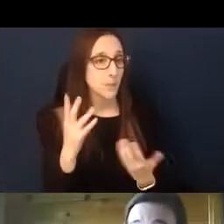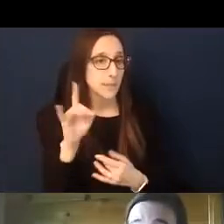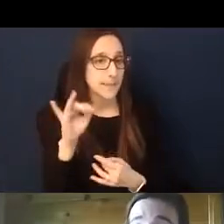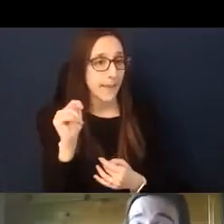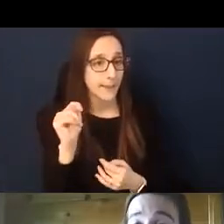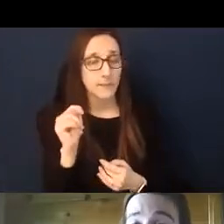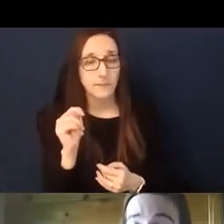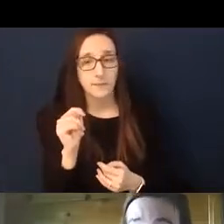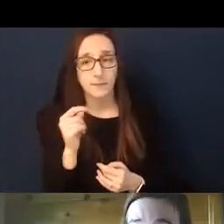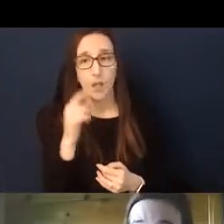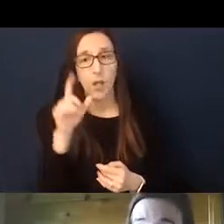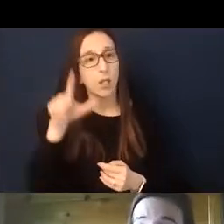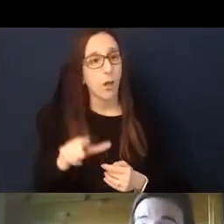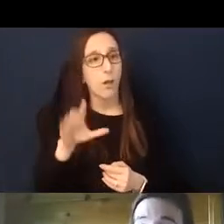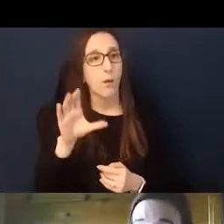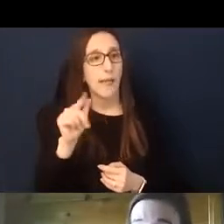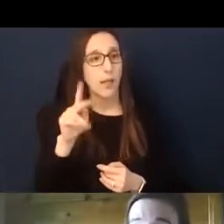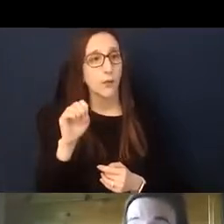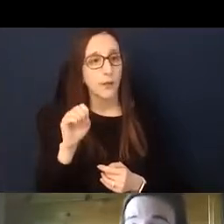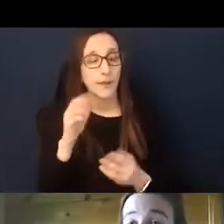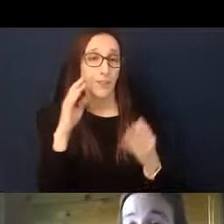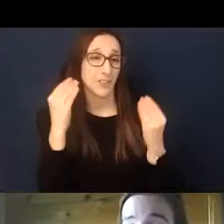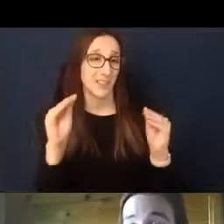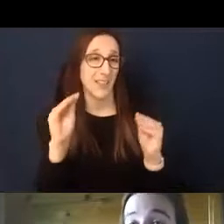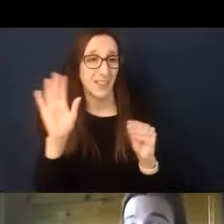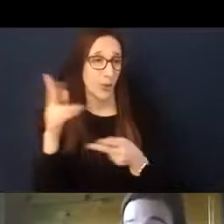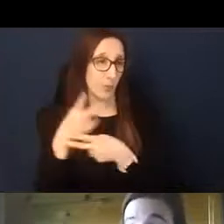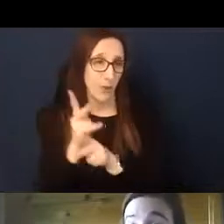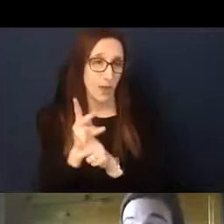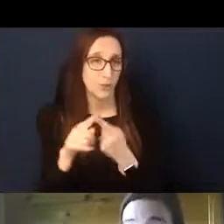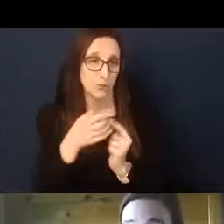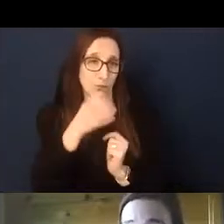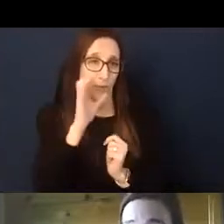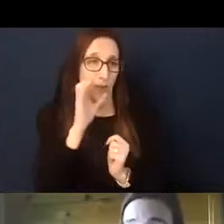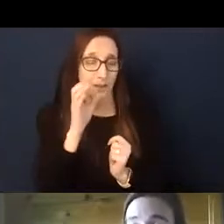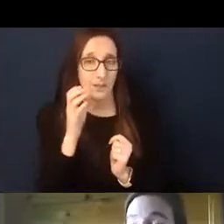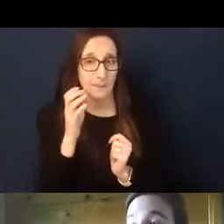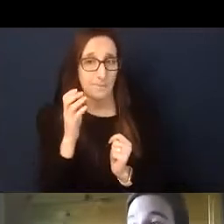that it's very low cal and that they're selling you one of their products to drink on the diet.